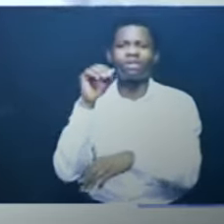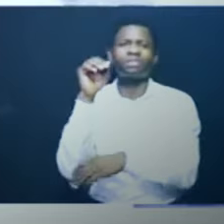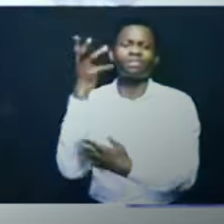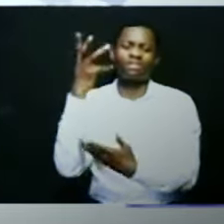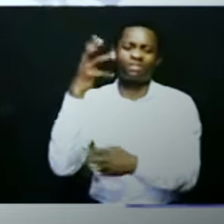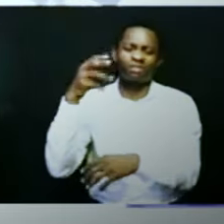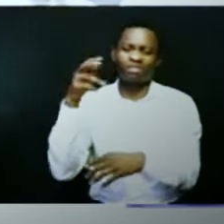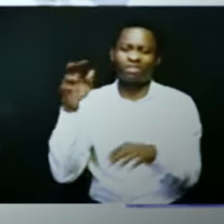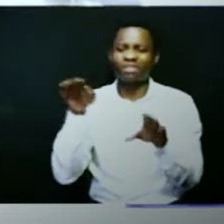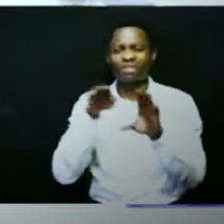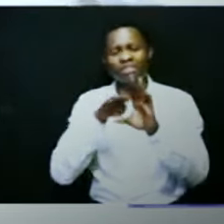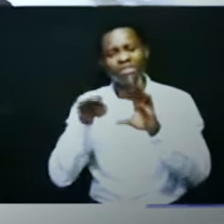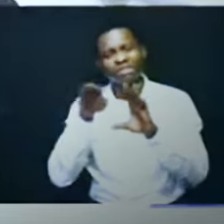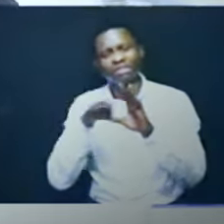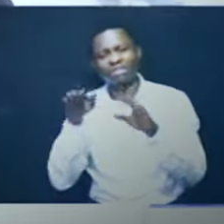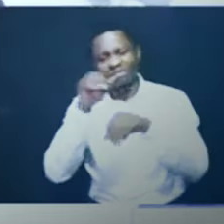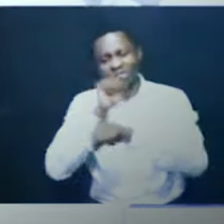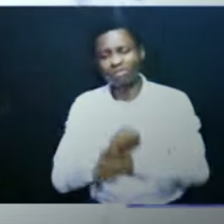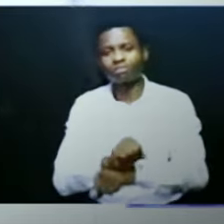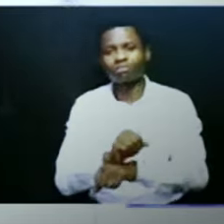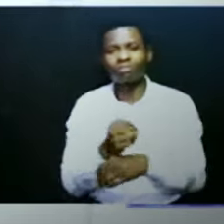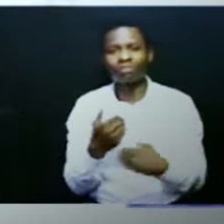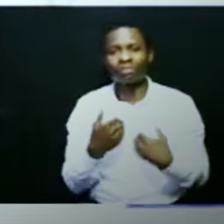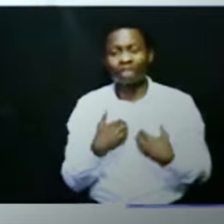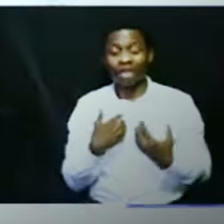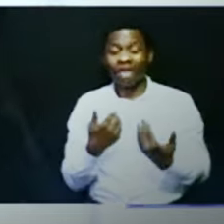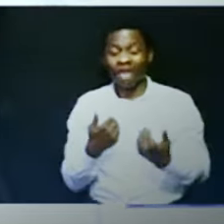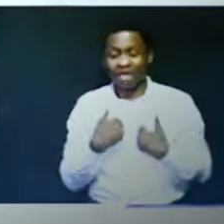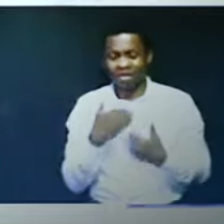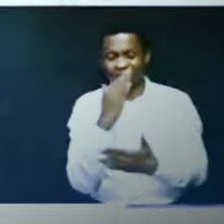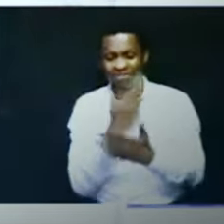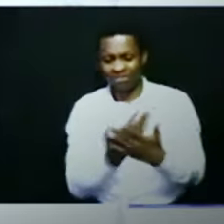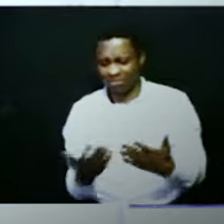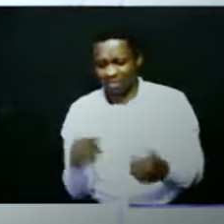are not a slave. There are certain things about